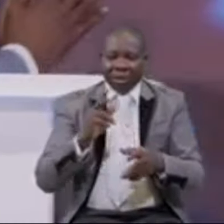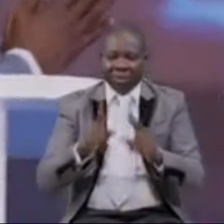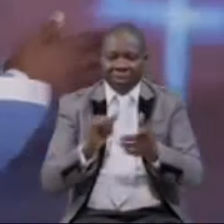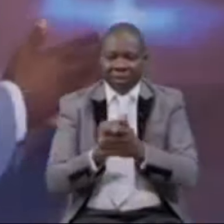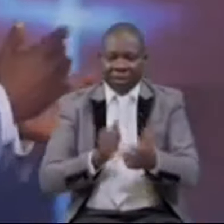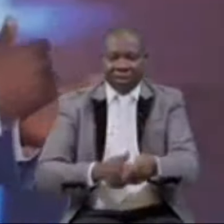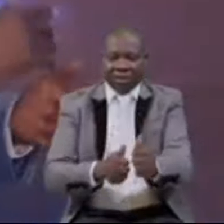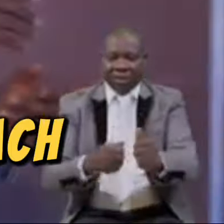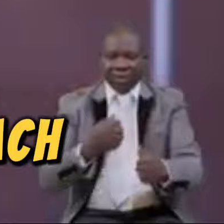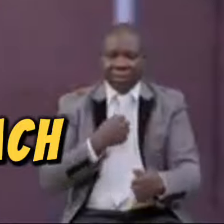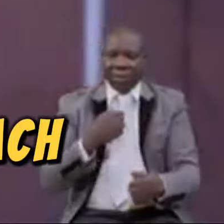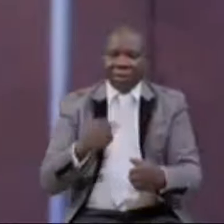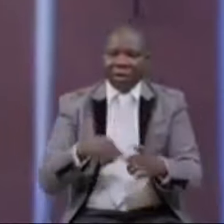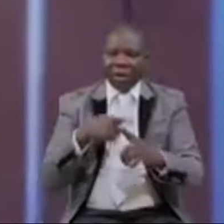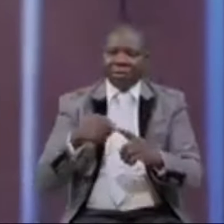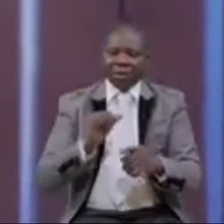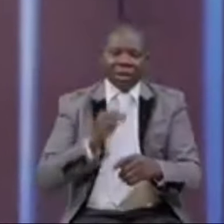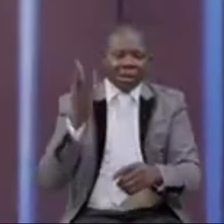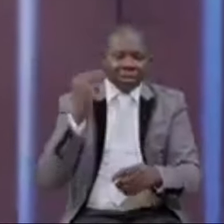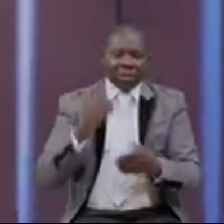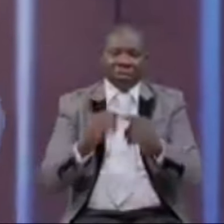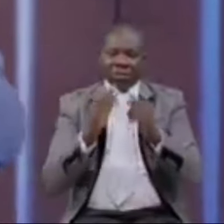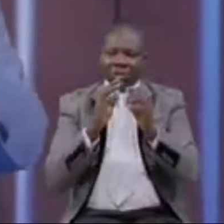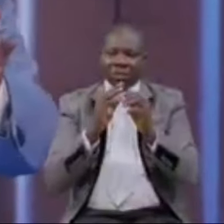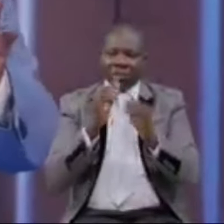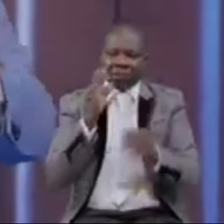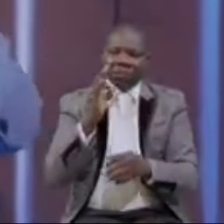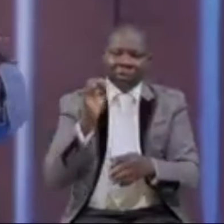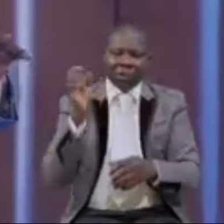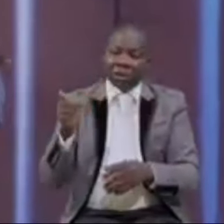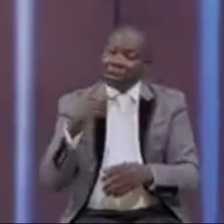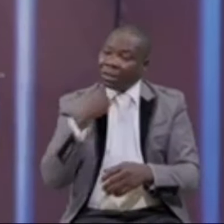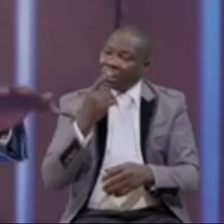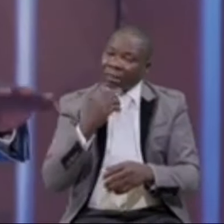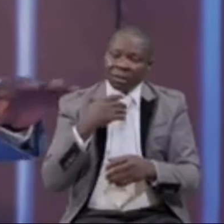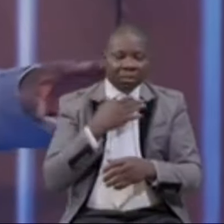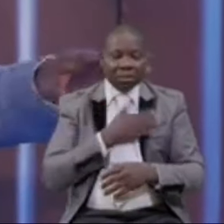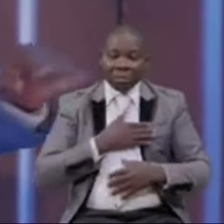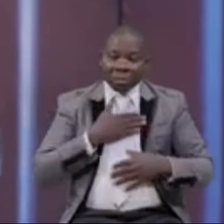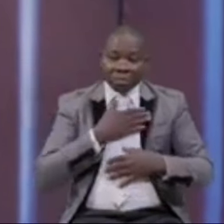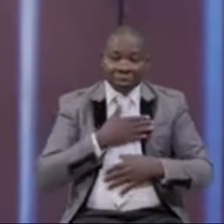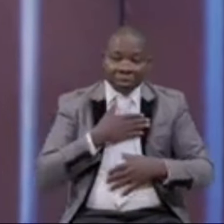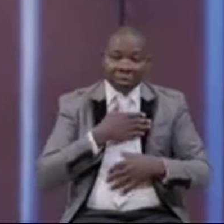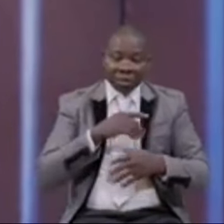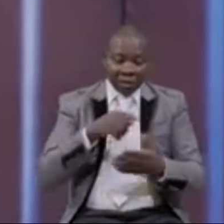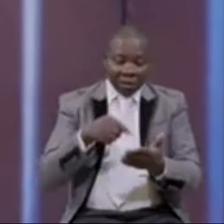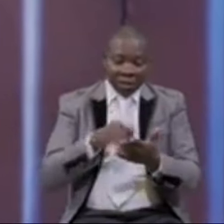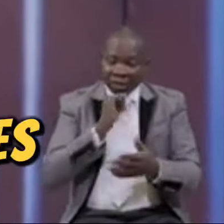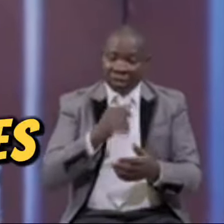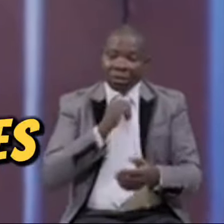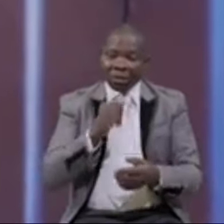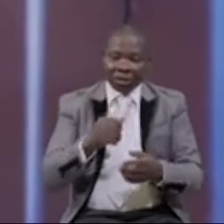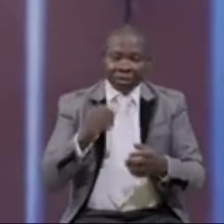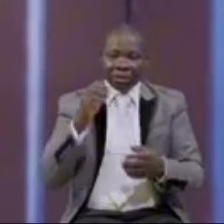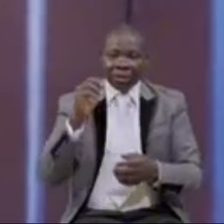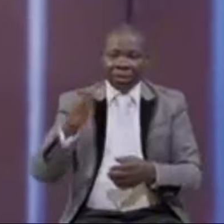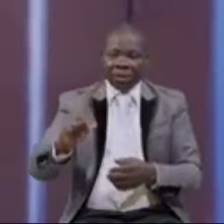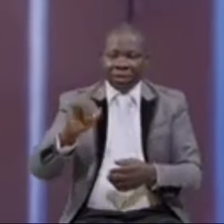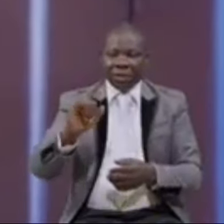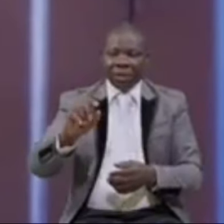when I was to preach, he said, please, this is not Nigeria. I said, yes, I